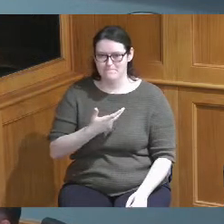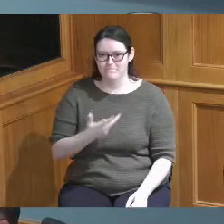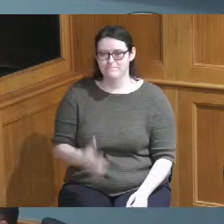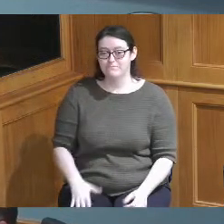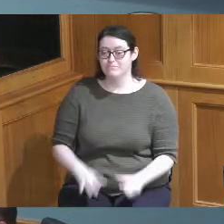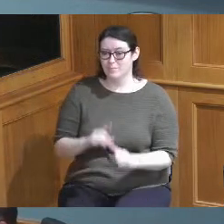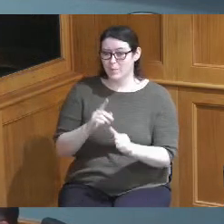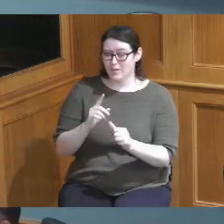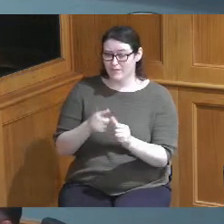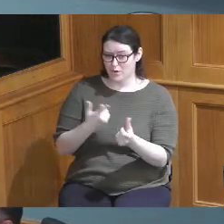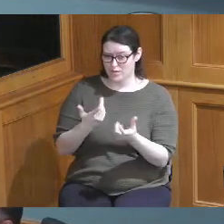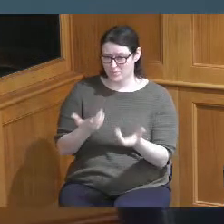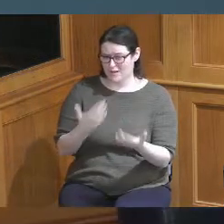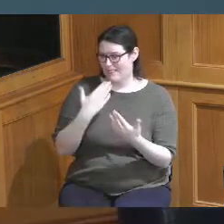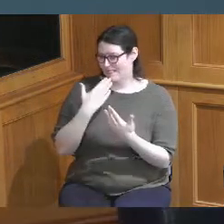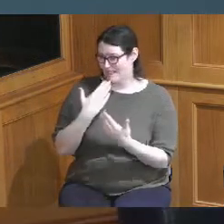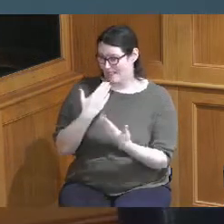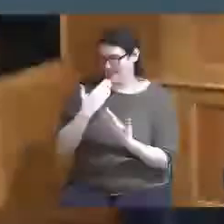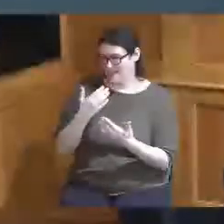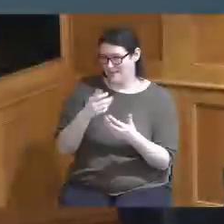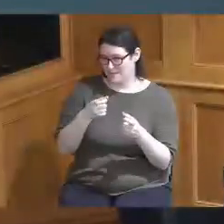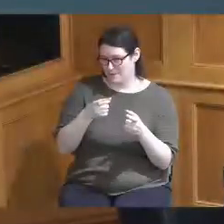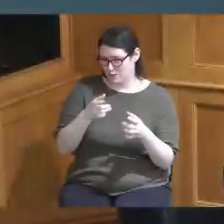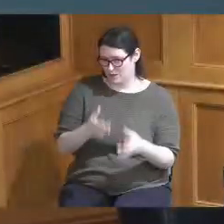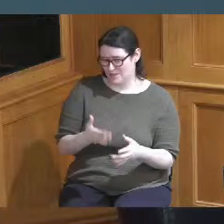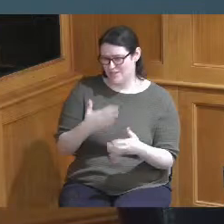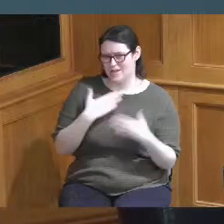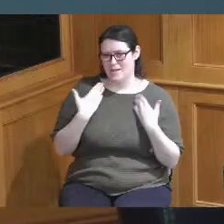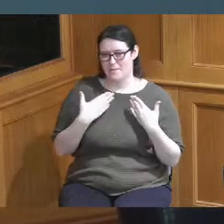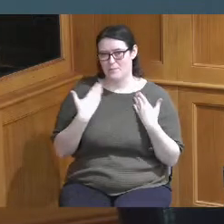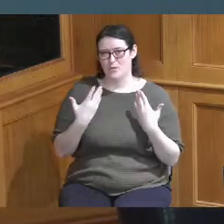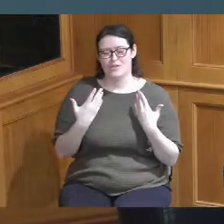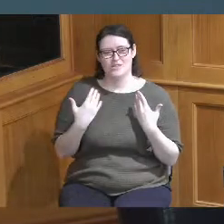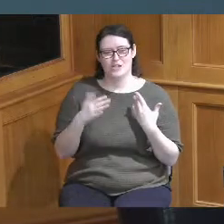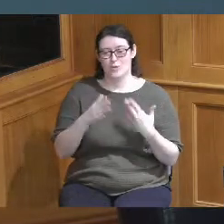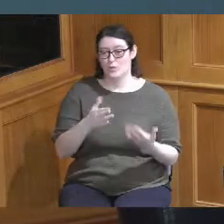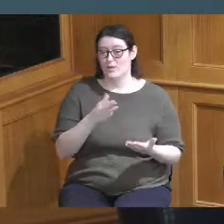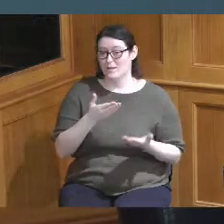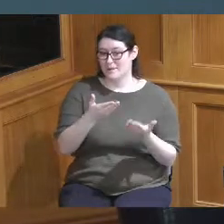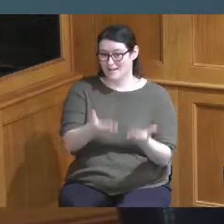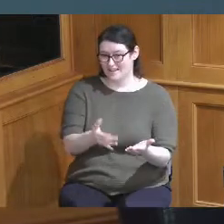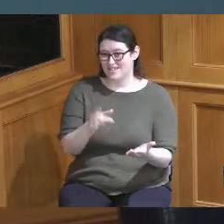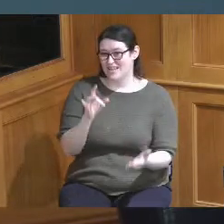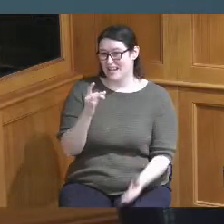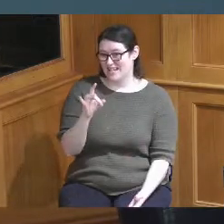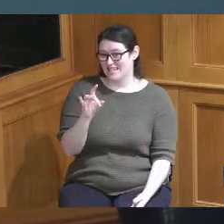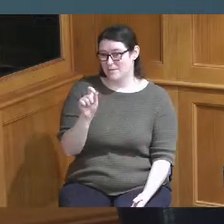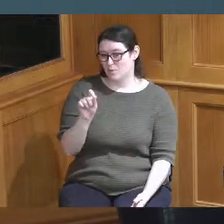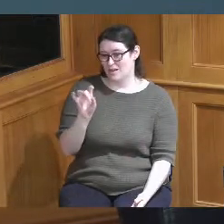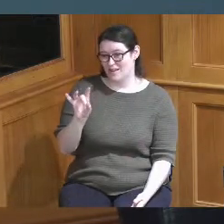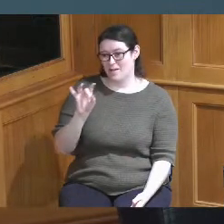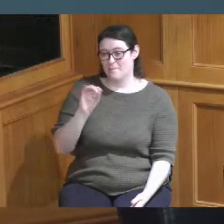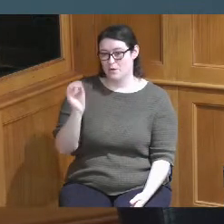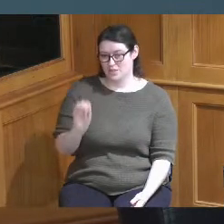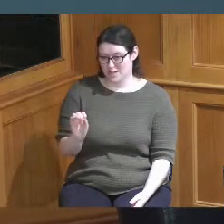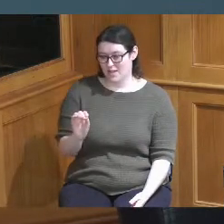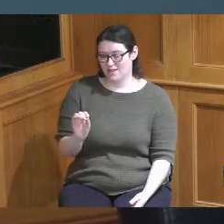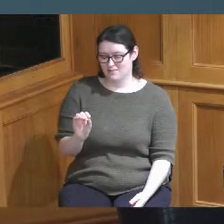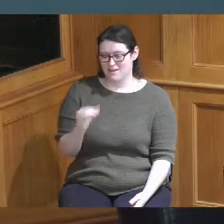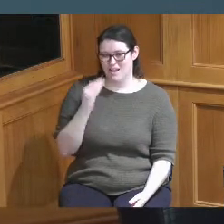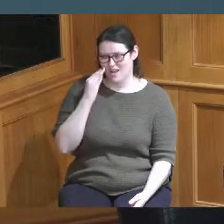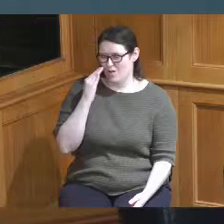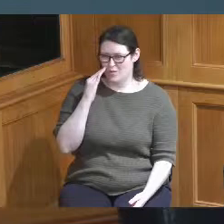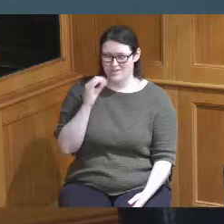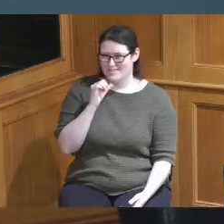of all, I want to thank the administration. I appreciate your recommendation of 18.8%. I know it